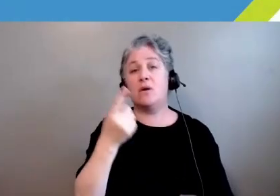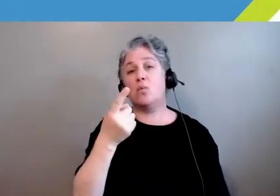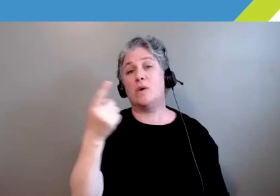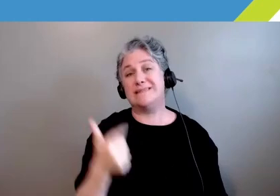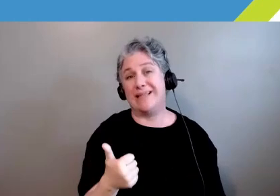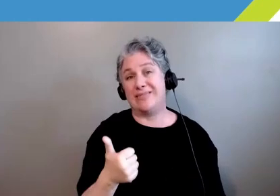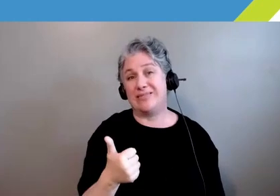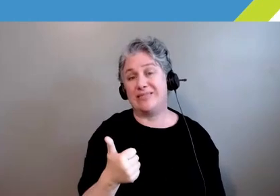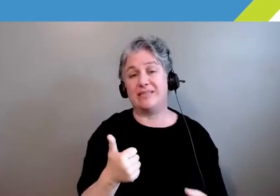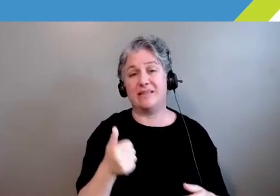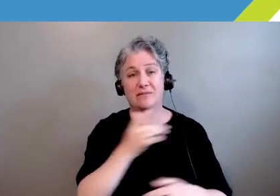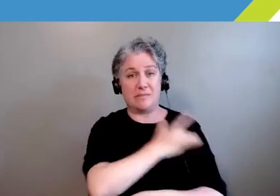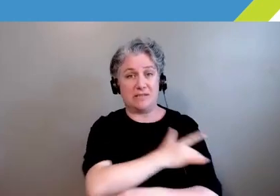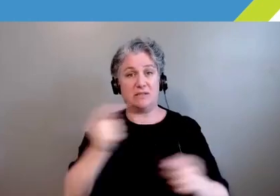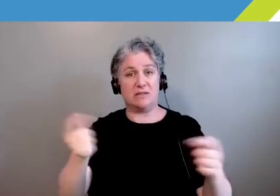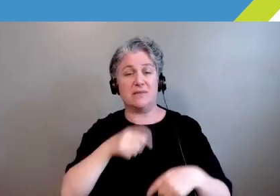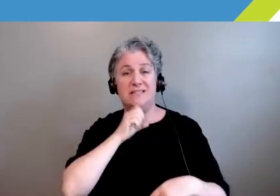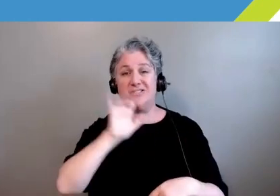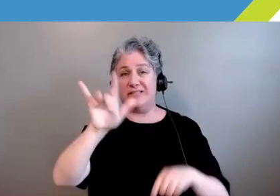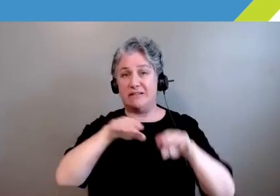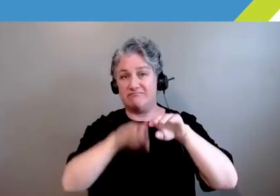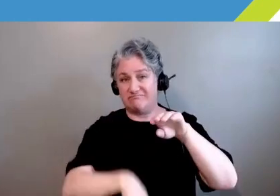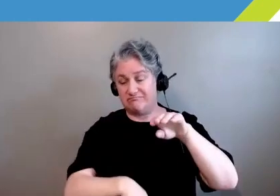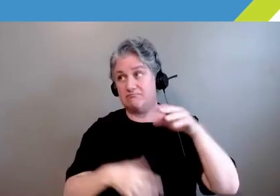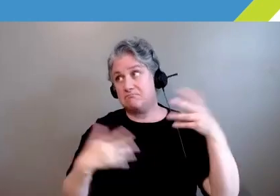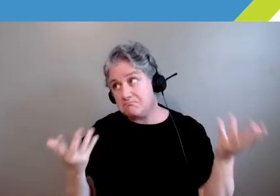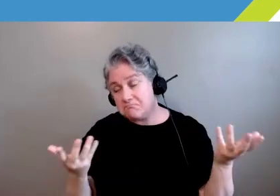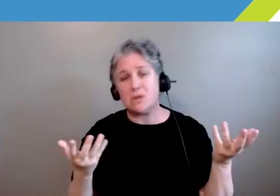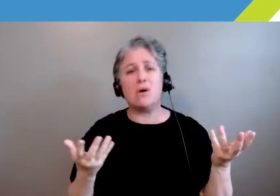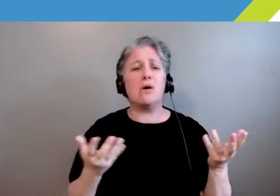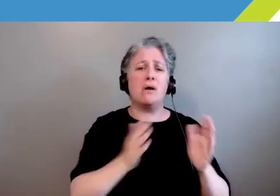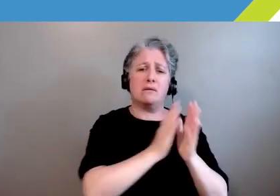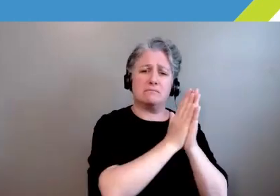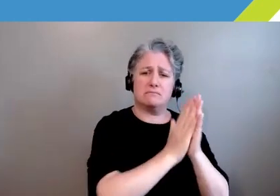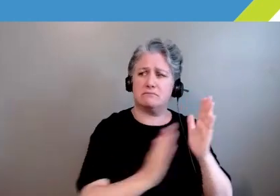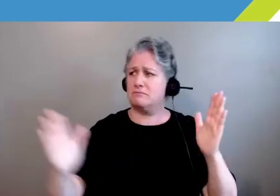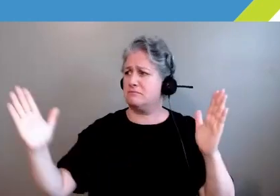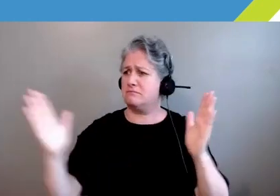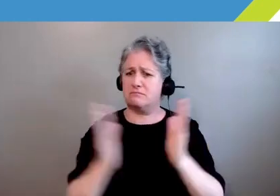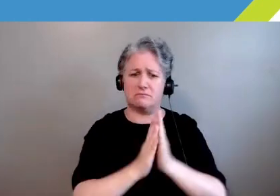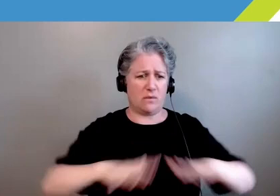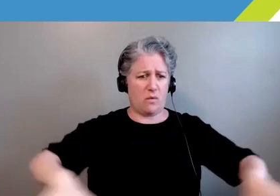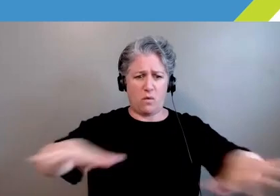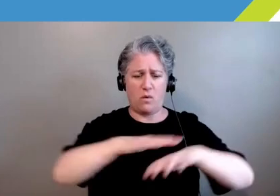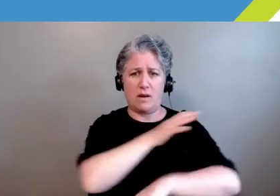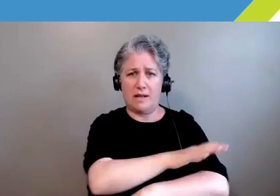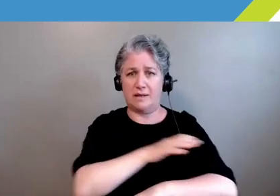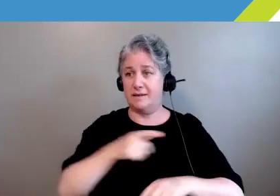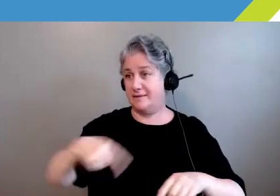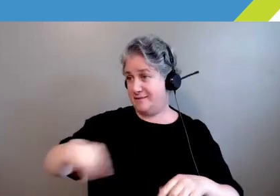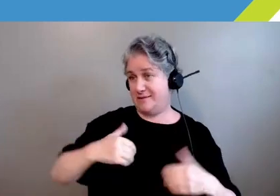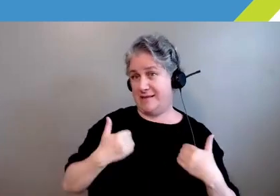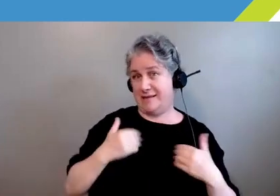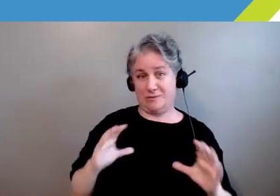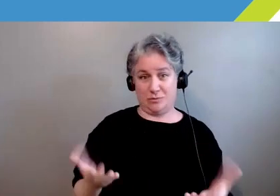adult program are under the age of 25, okay? So as across our entire clinic, you're the youngest group